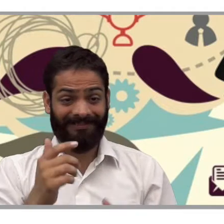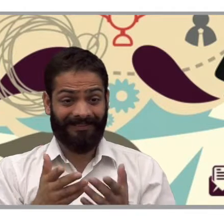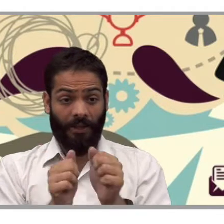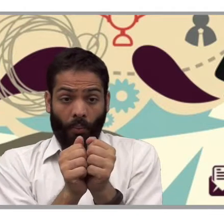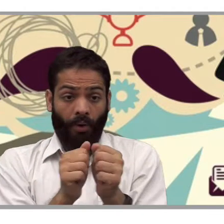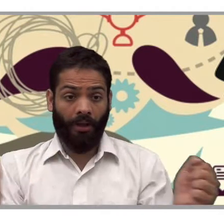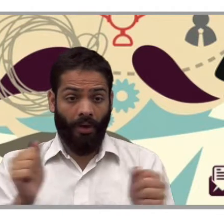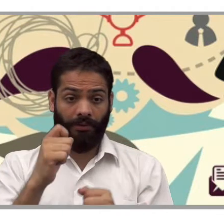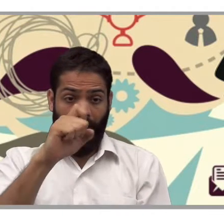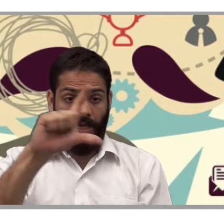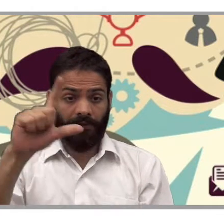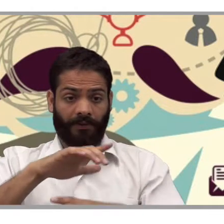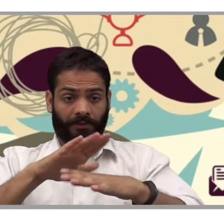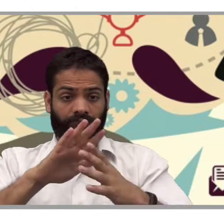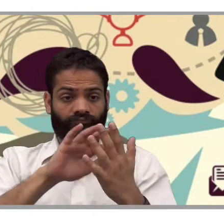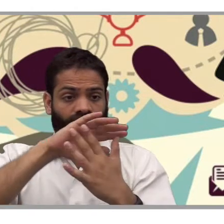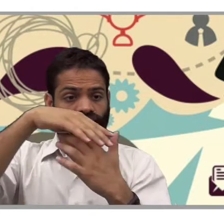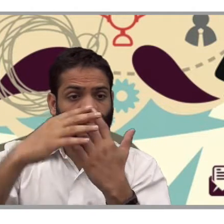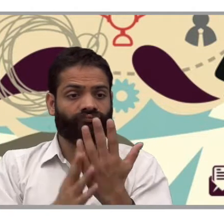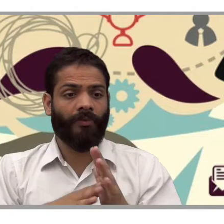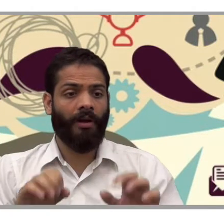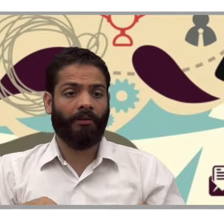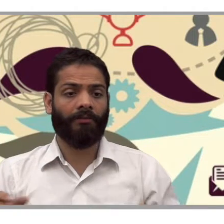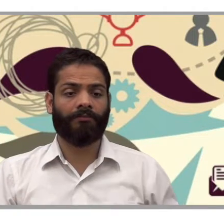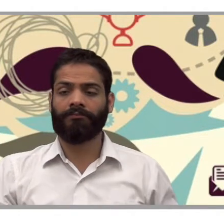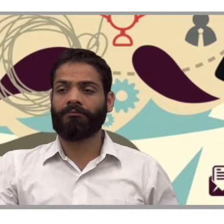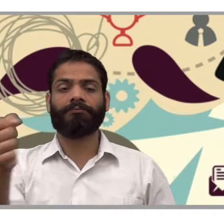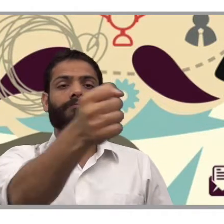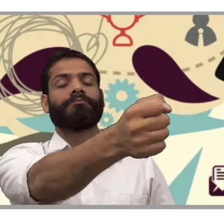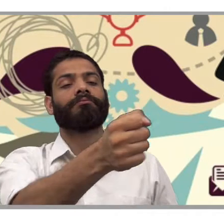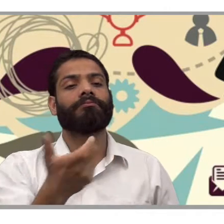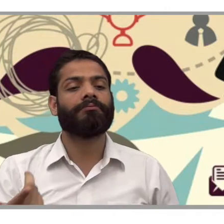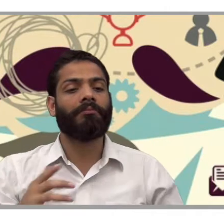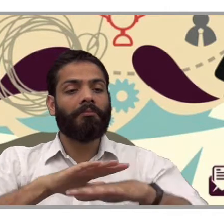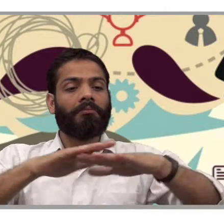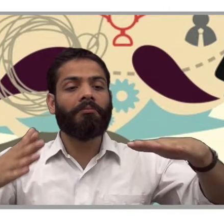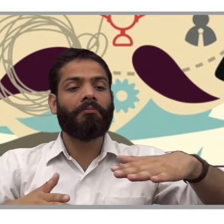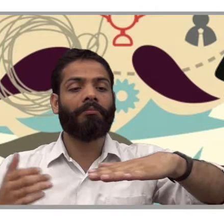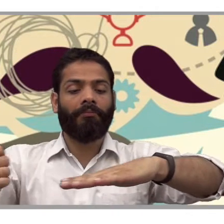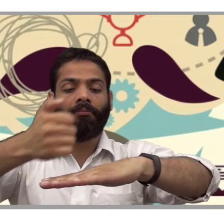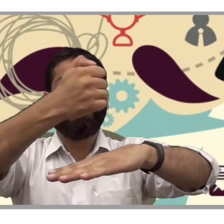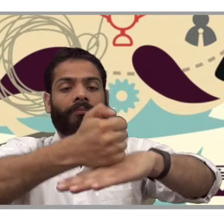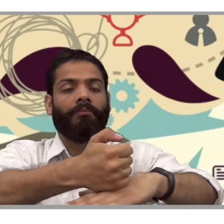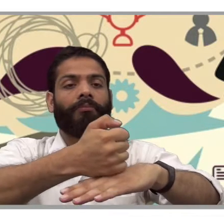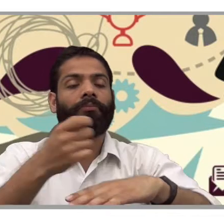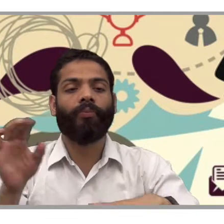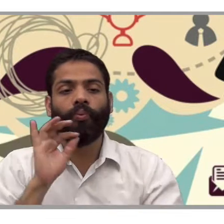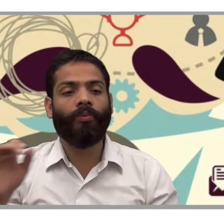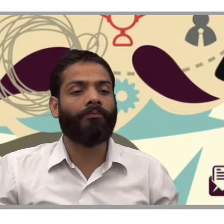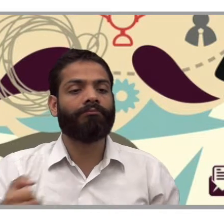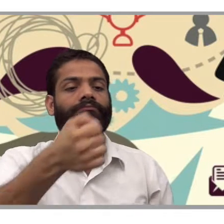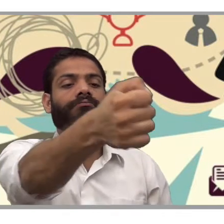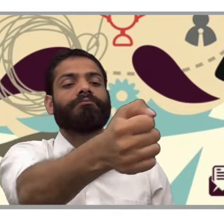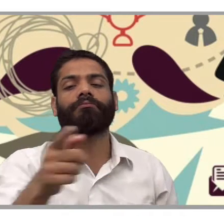This will achieve the sentence, "You put a mark on the table." In Indian Sign Language, signer, however, has a choice